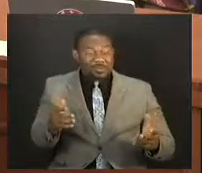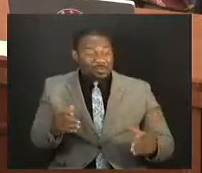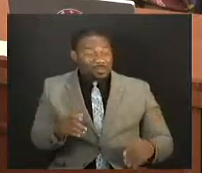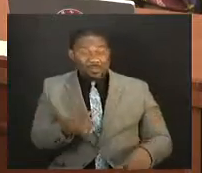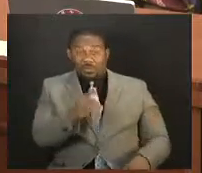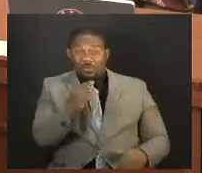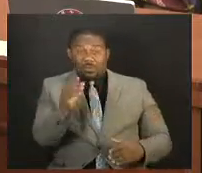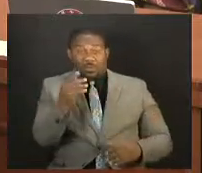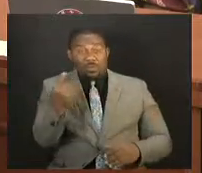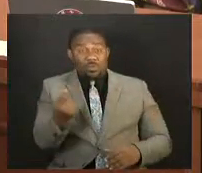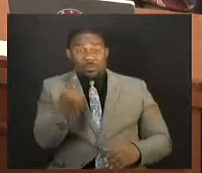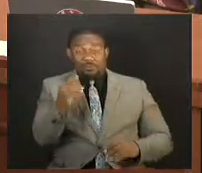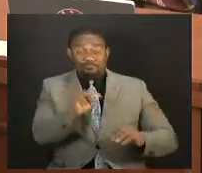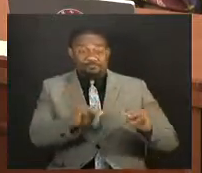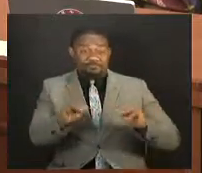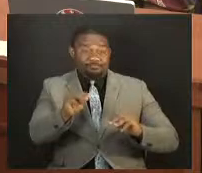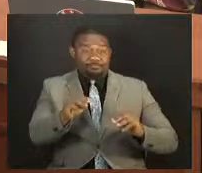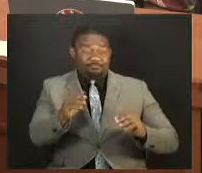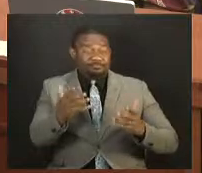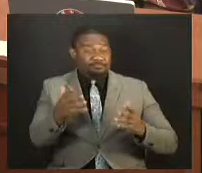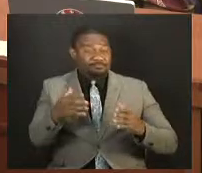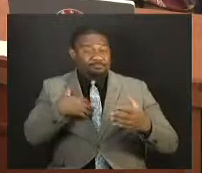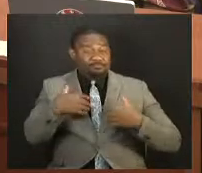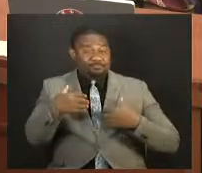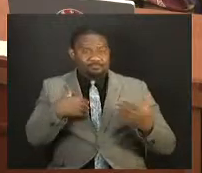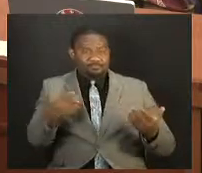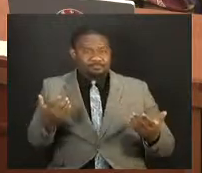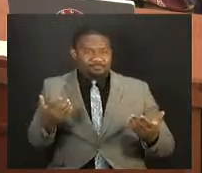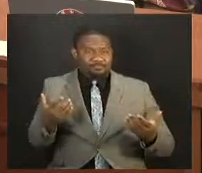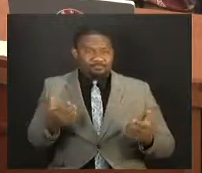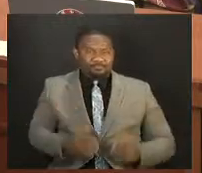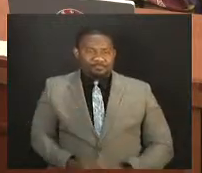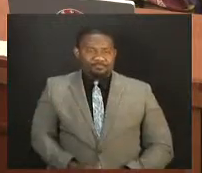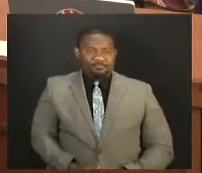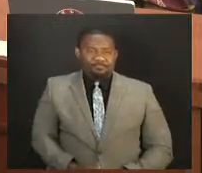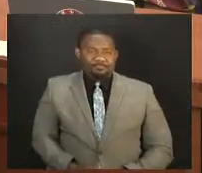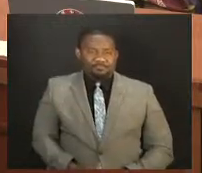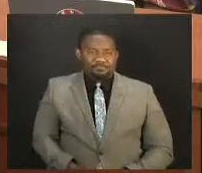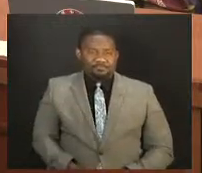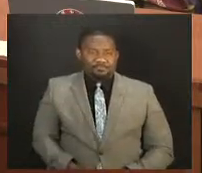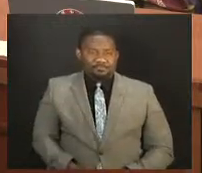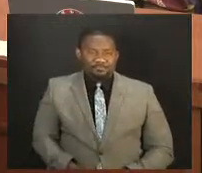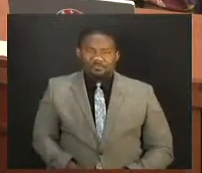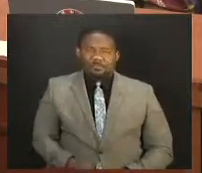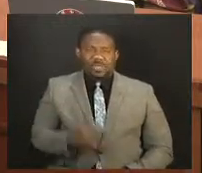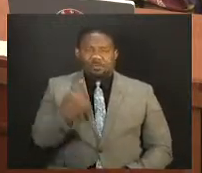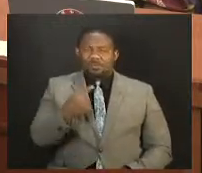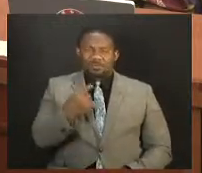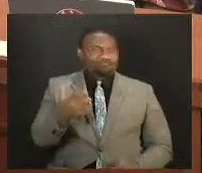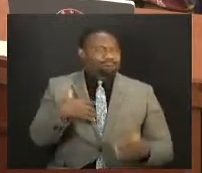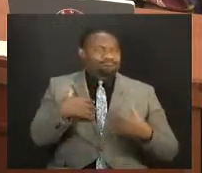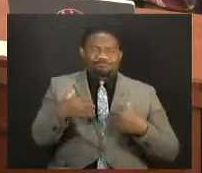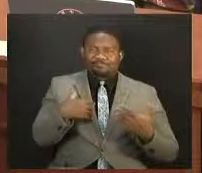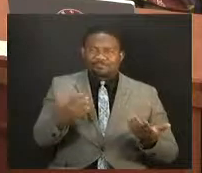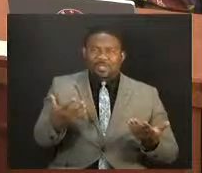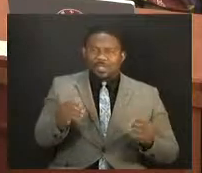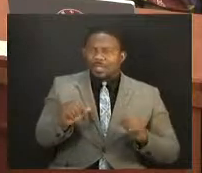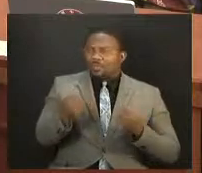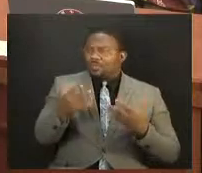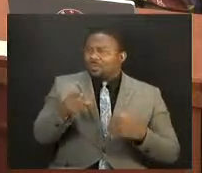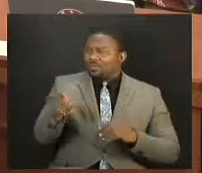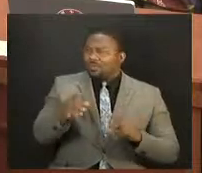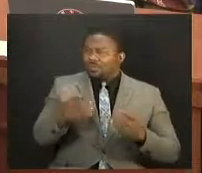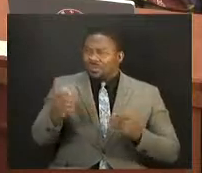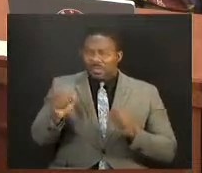objected to was the issue of the allocation of speaking numbers to both sides of the House. Everything else